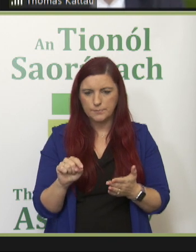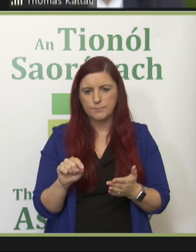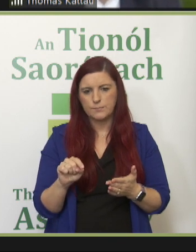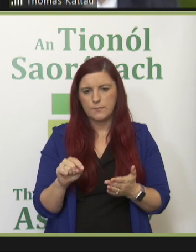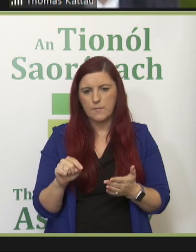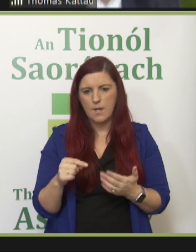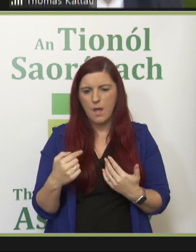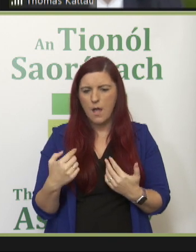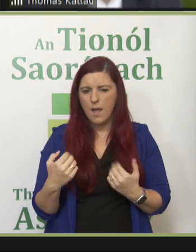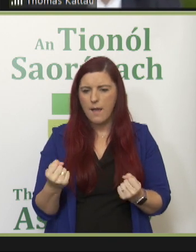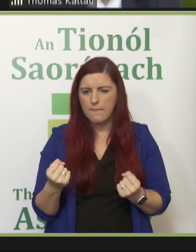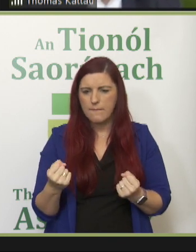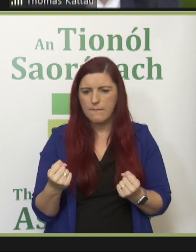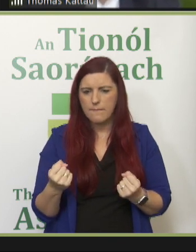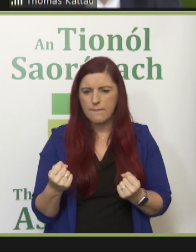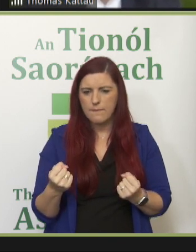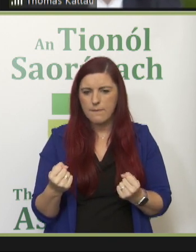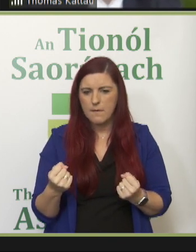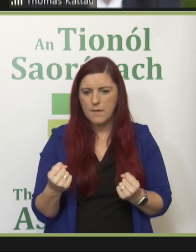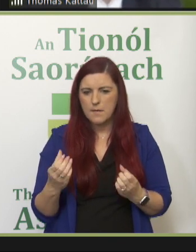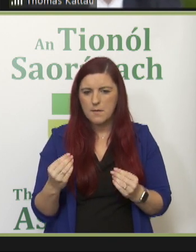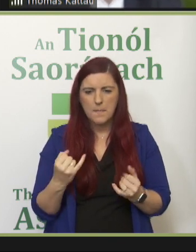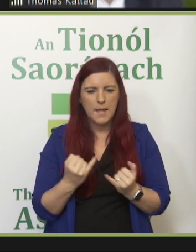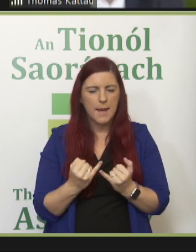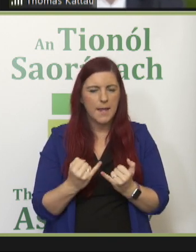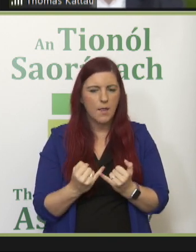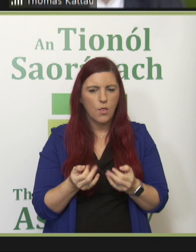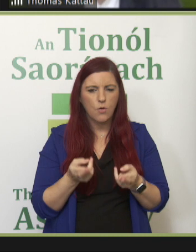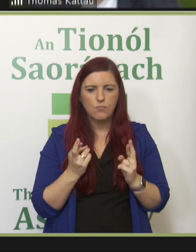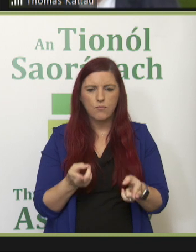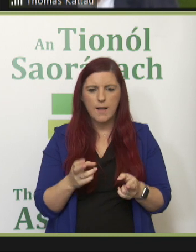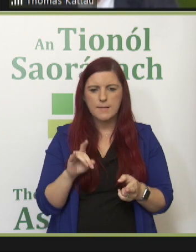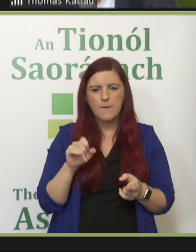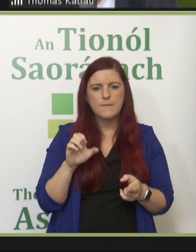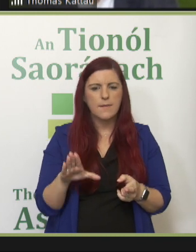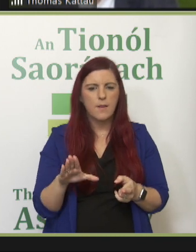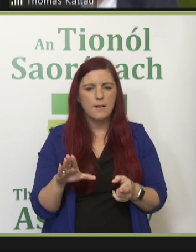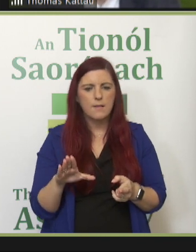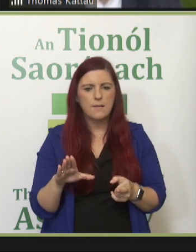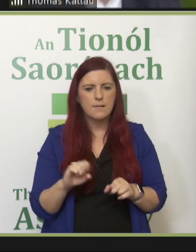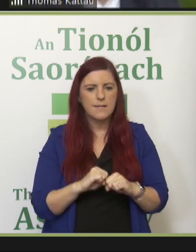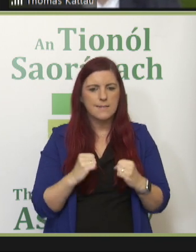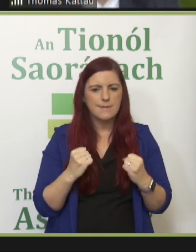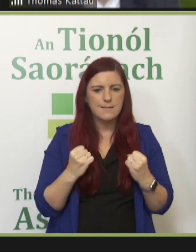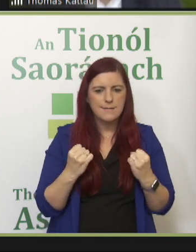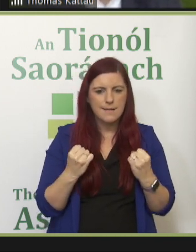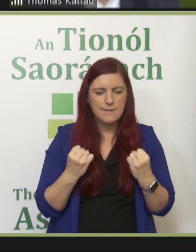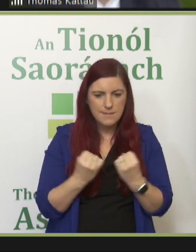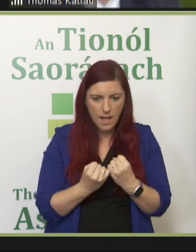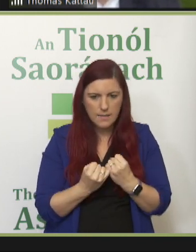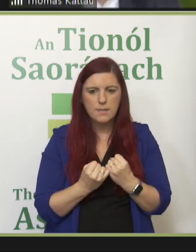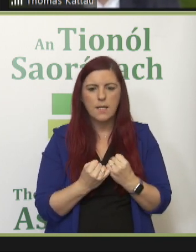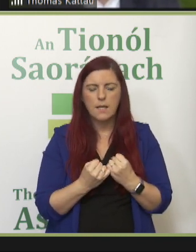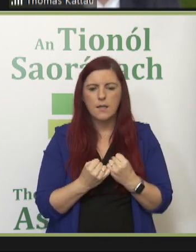we have now something like a right for civil society participation. For those who